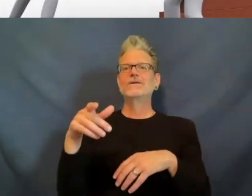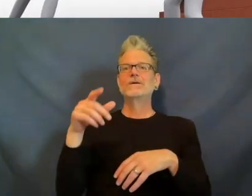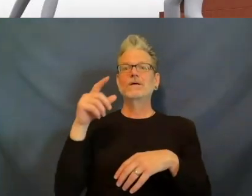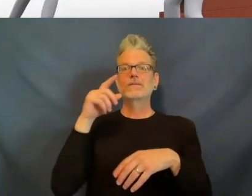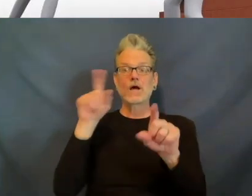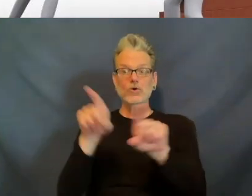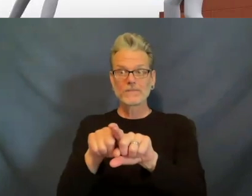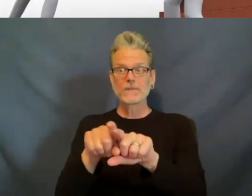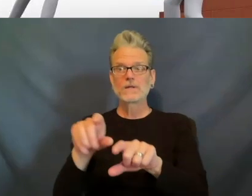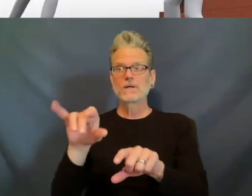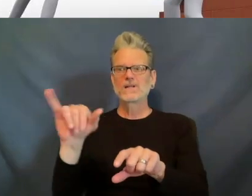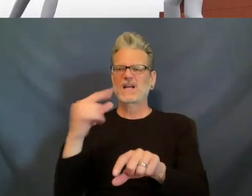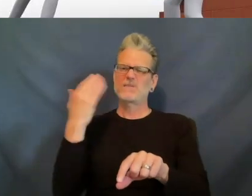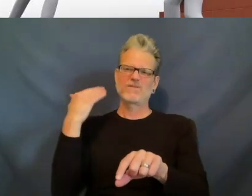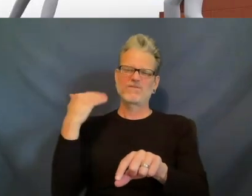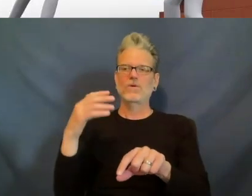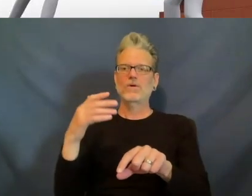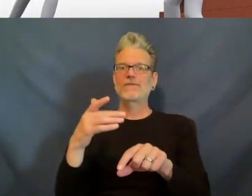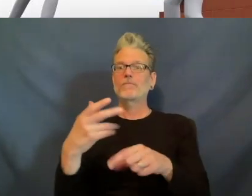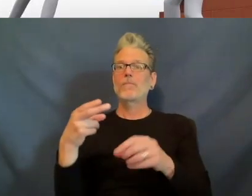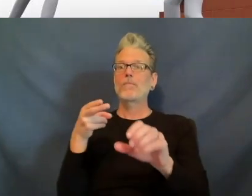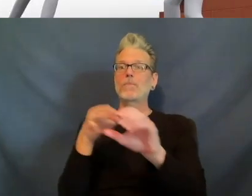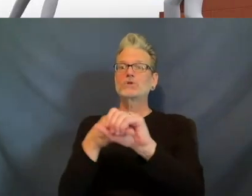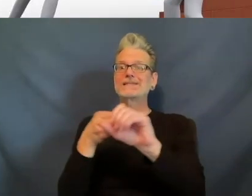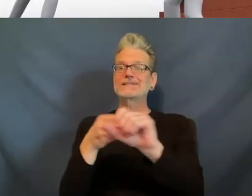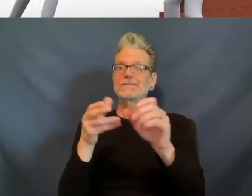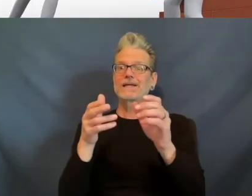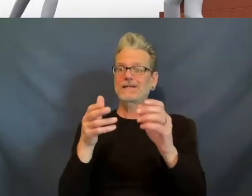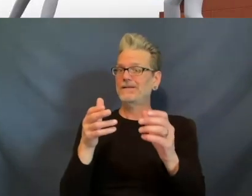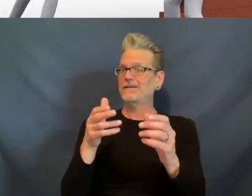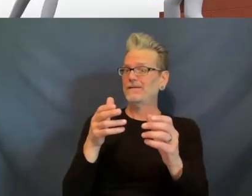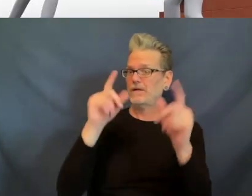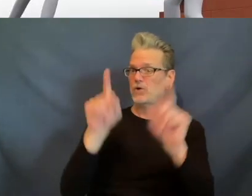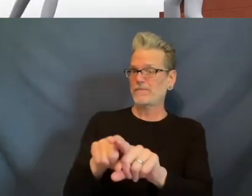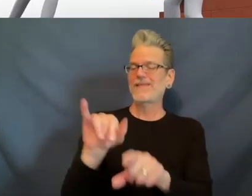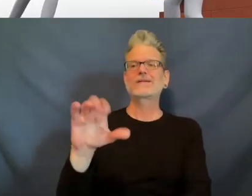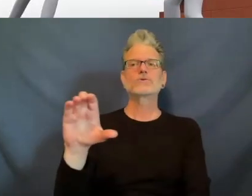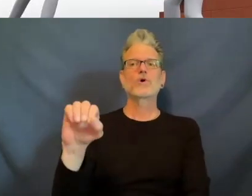have the participating agreement, and that cites our Cooperative